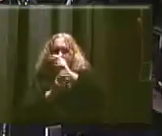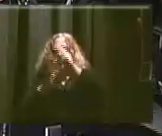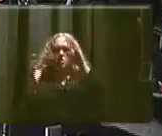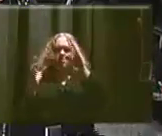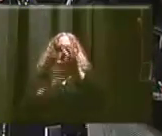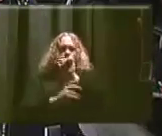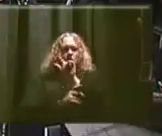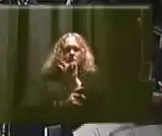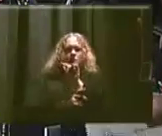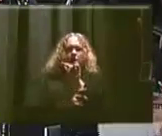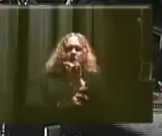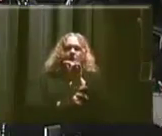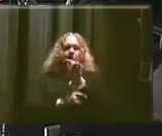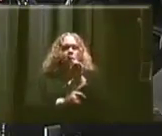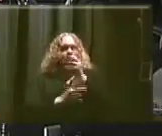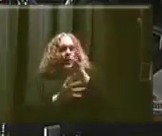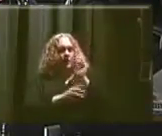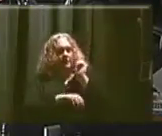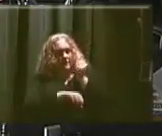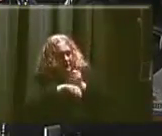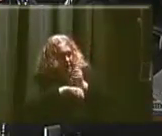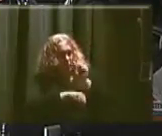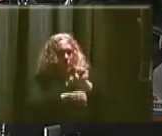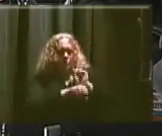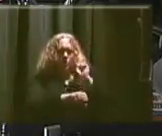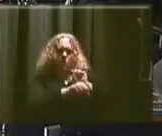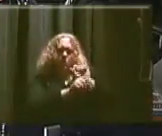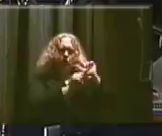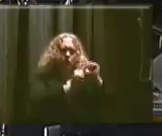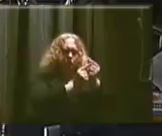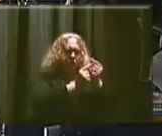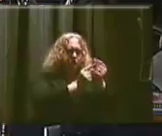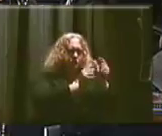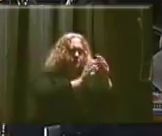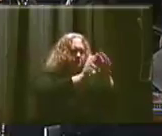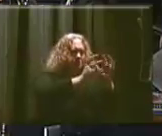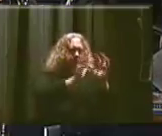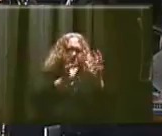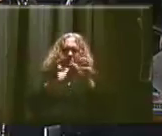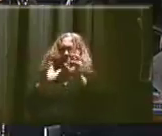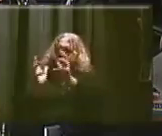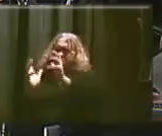end. But let's come back with a multi,